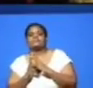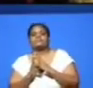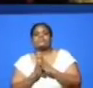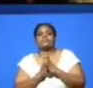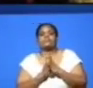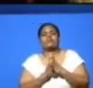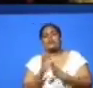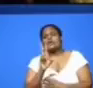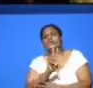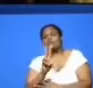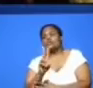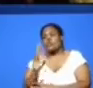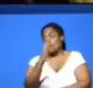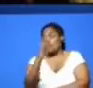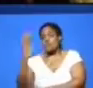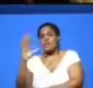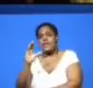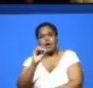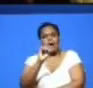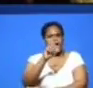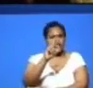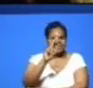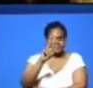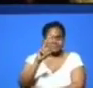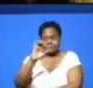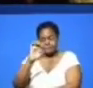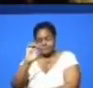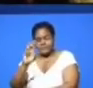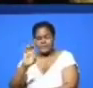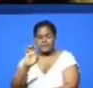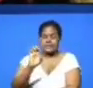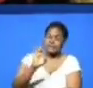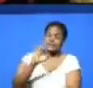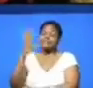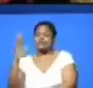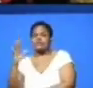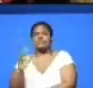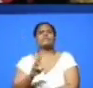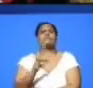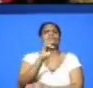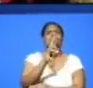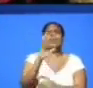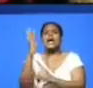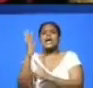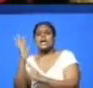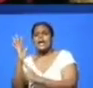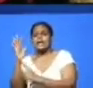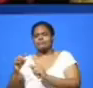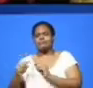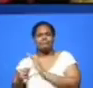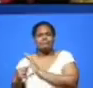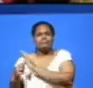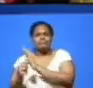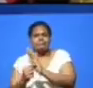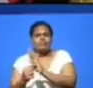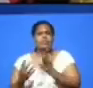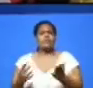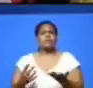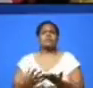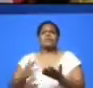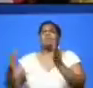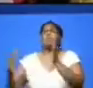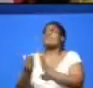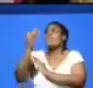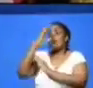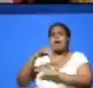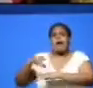two olive trees, the two candlesticks, stand before the God of the